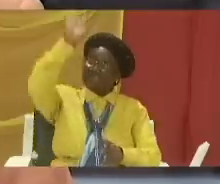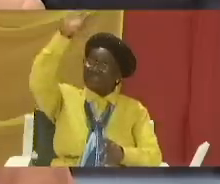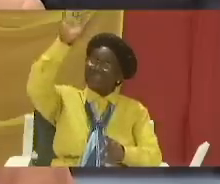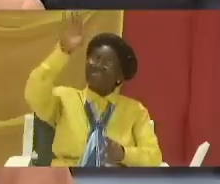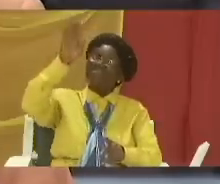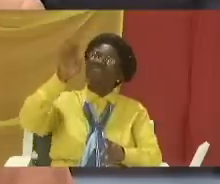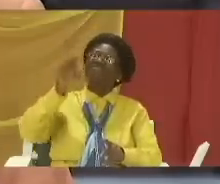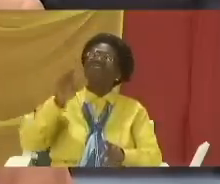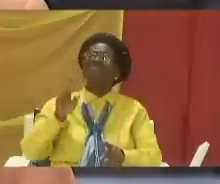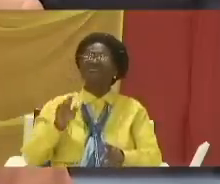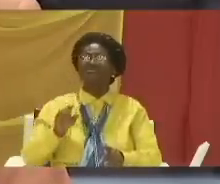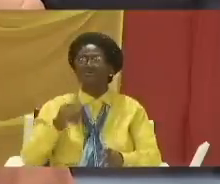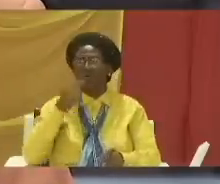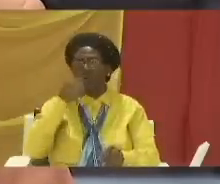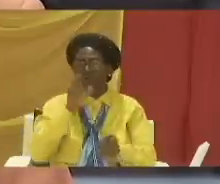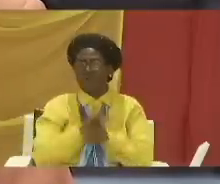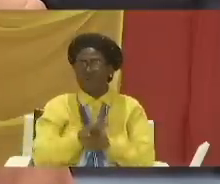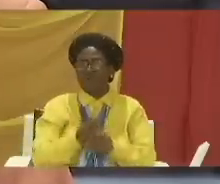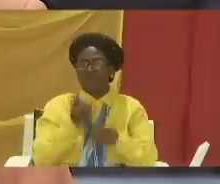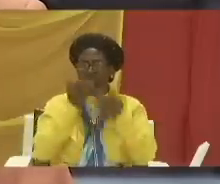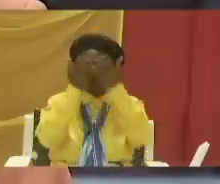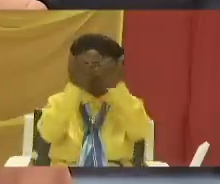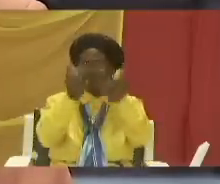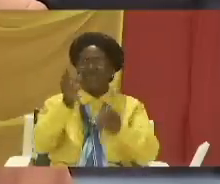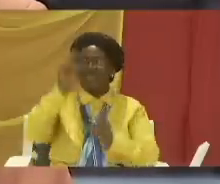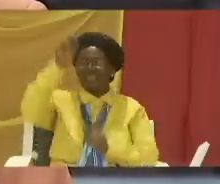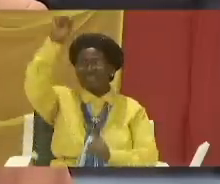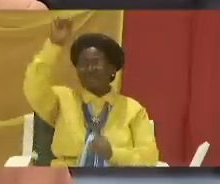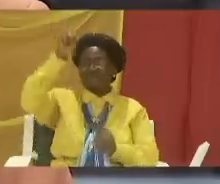obey him in all things.